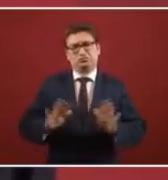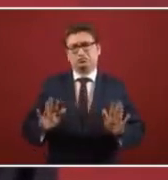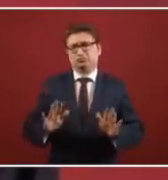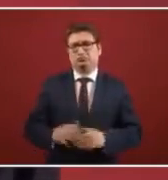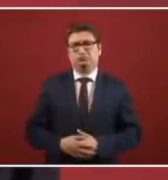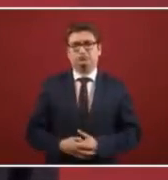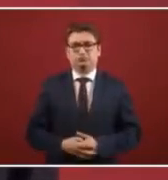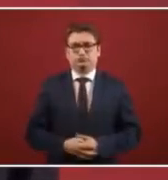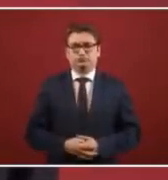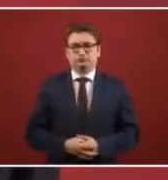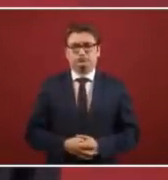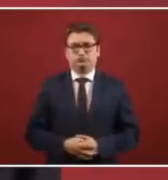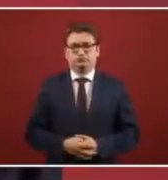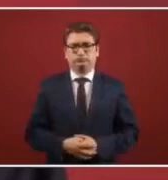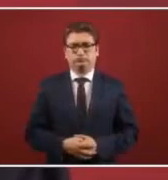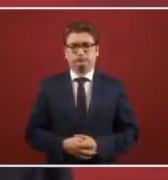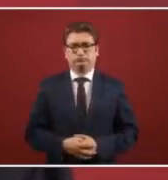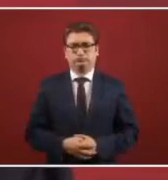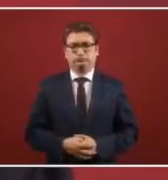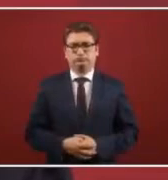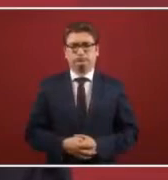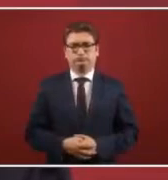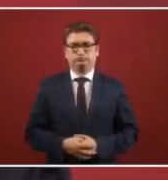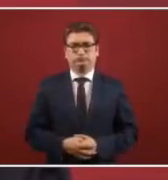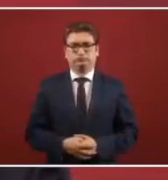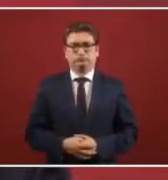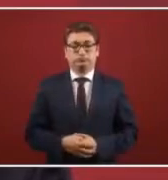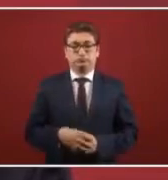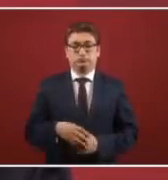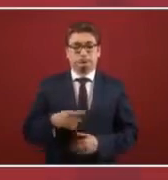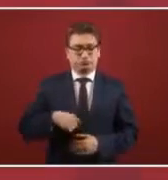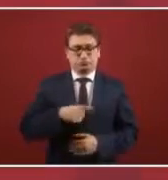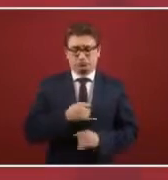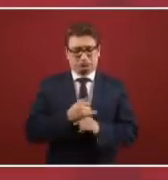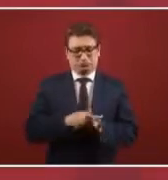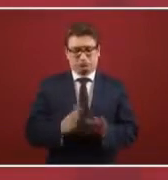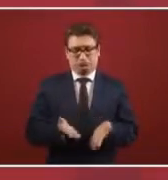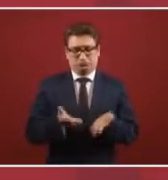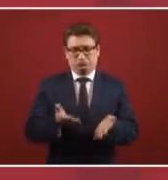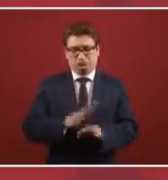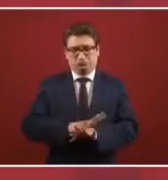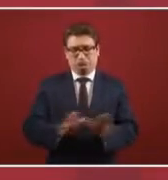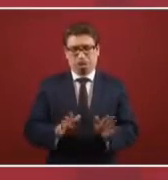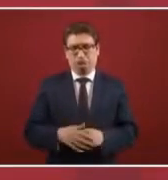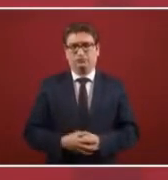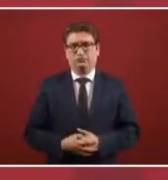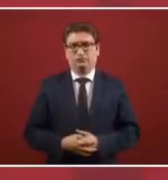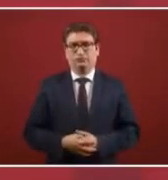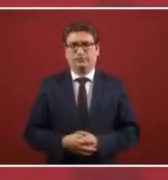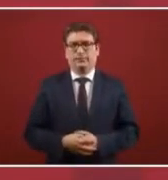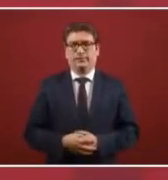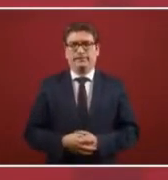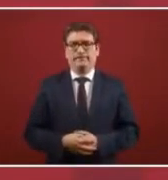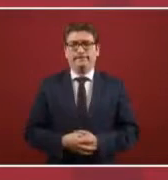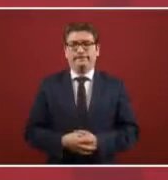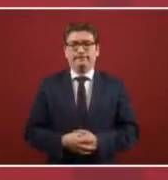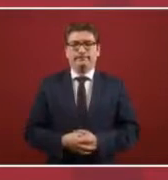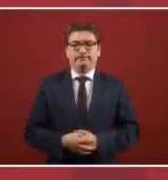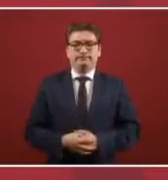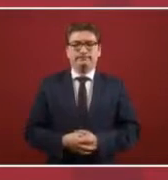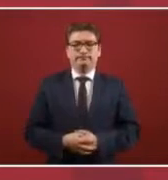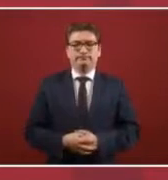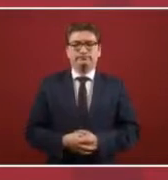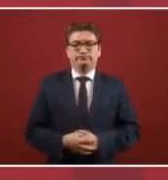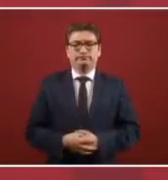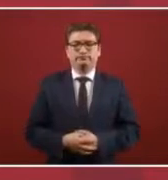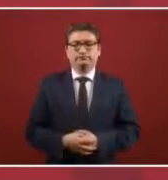already hasta donde se informó, got as far as giving you the information, solo que encontremos and